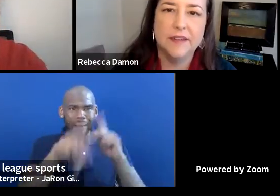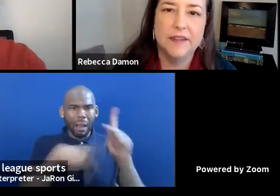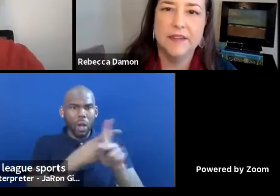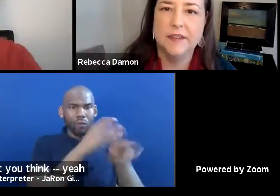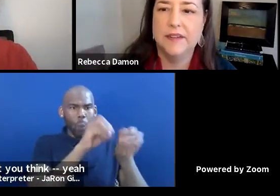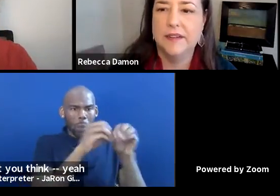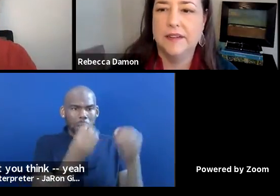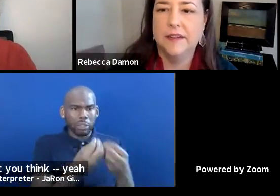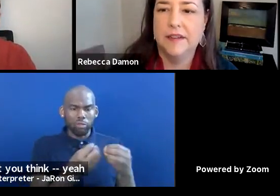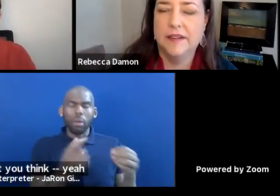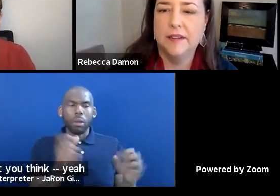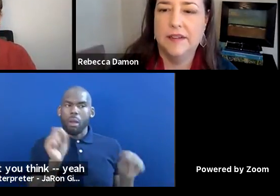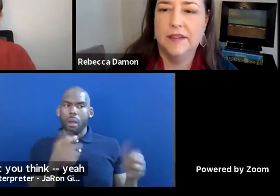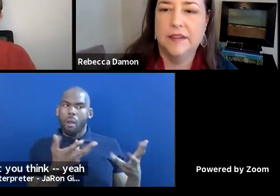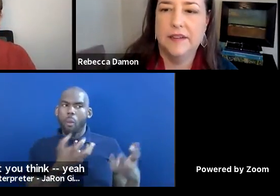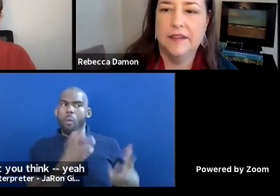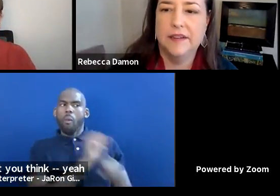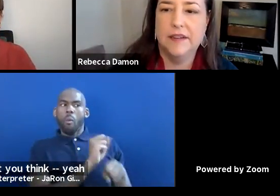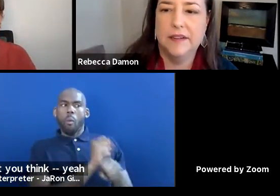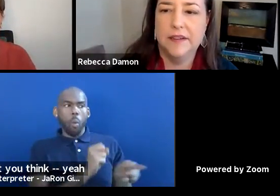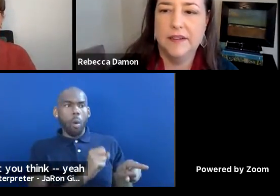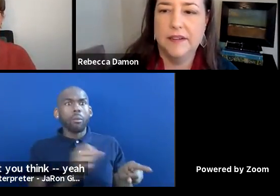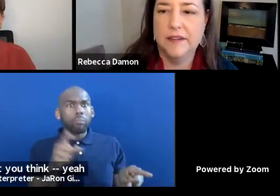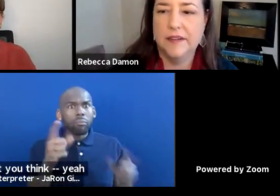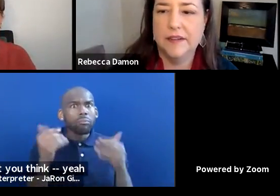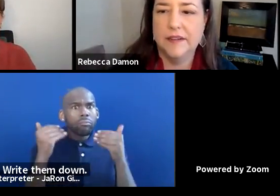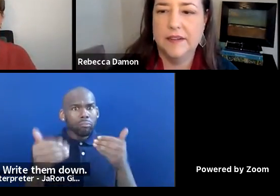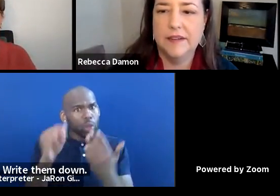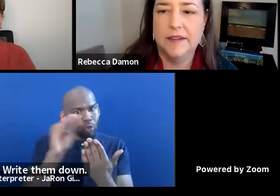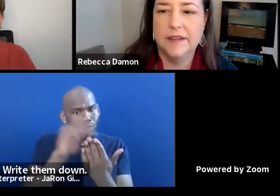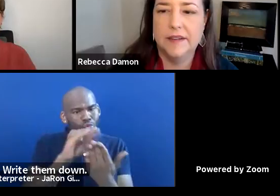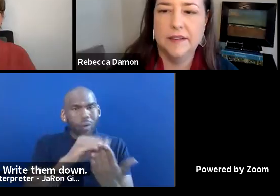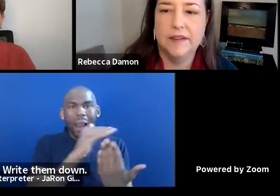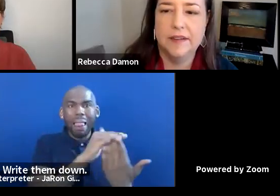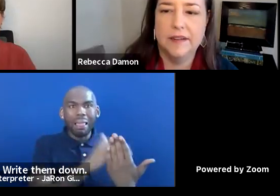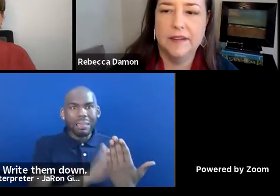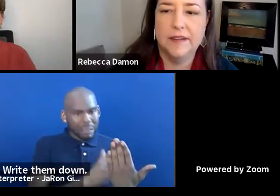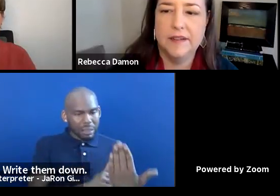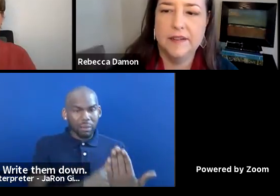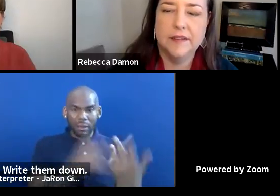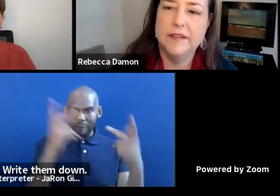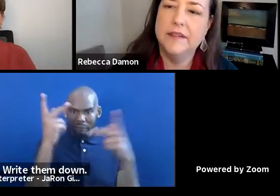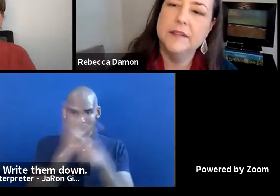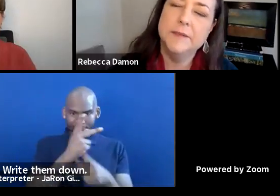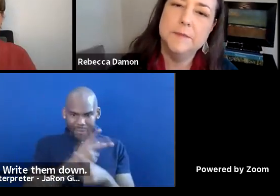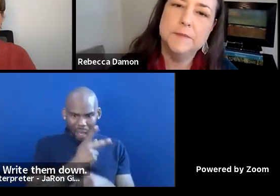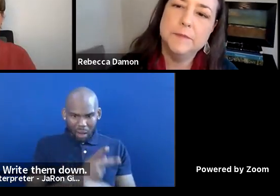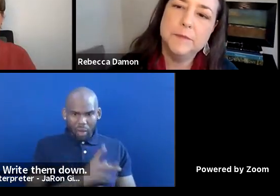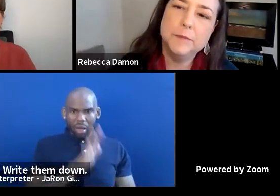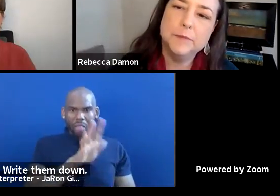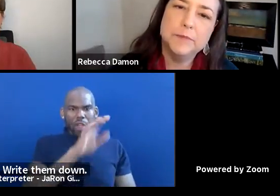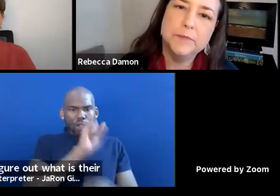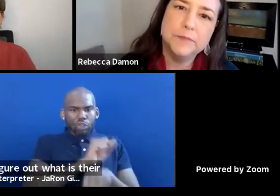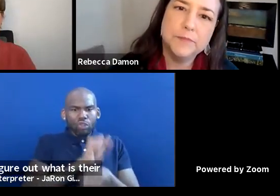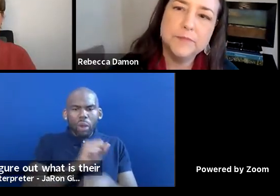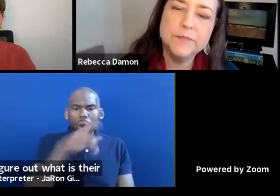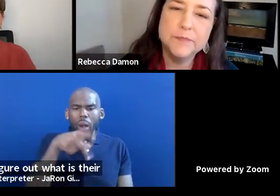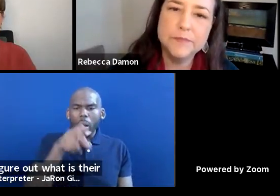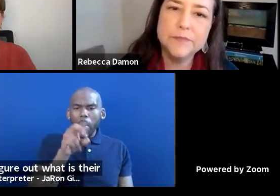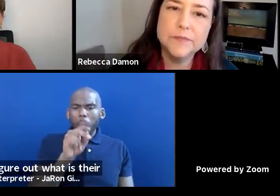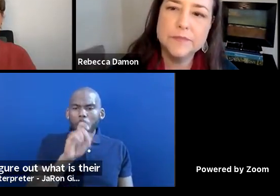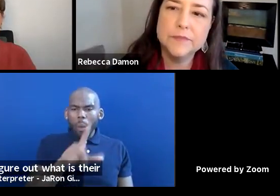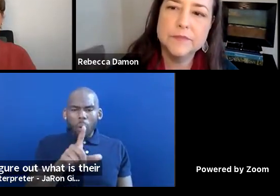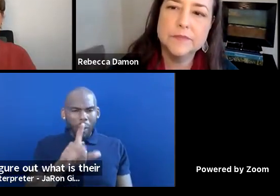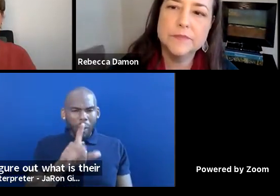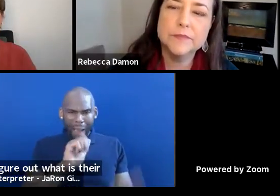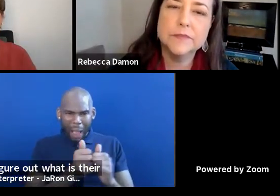them, write them down, literally write the list, and then figure out, what's their job portal? How do they,